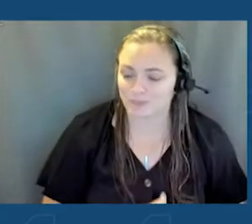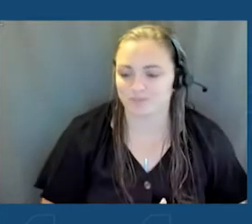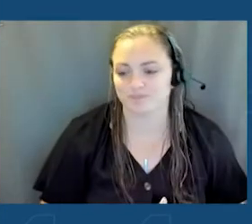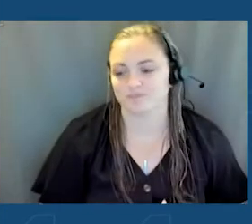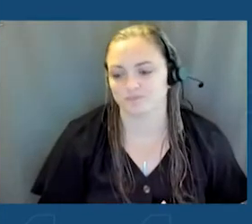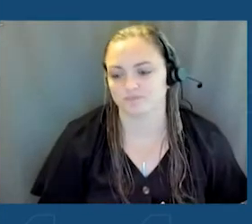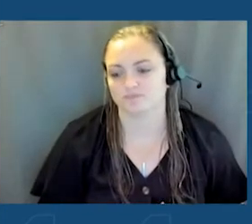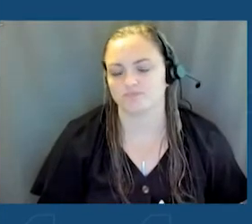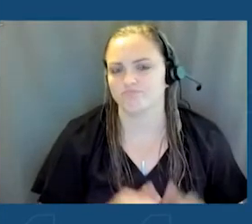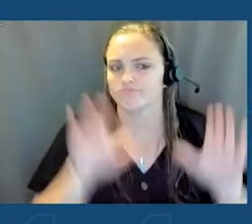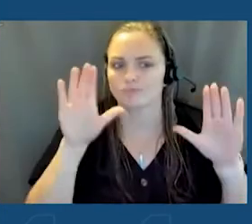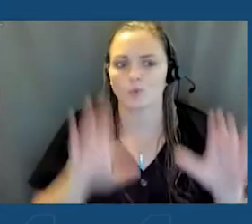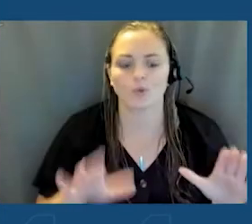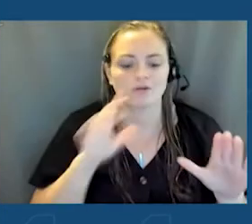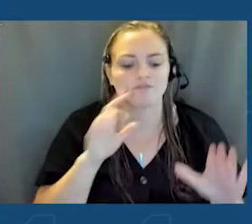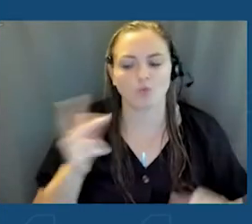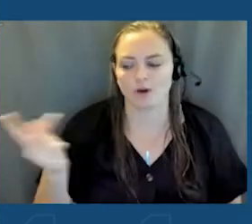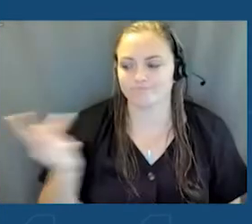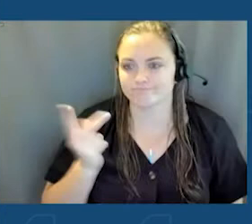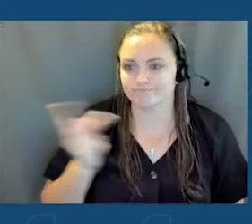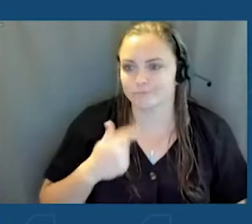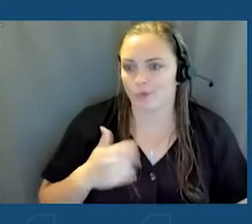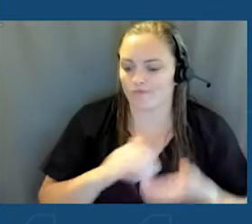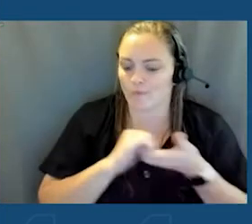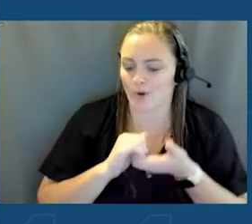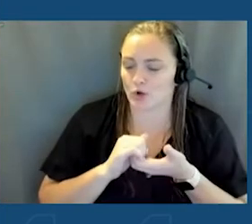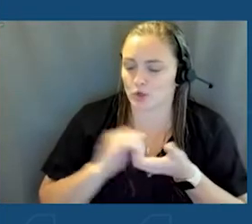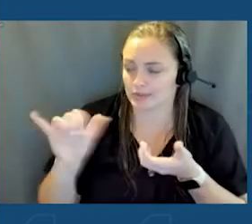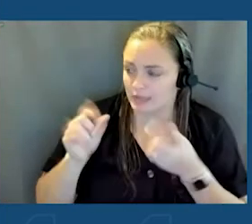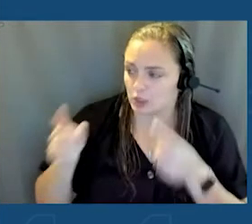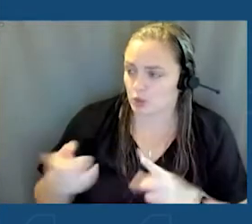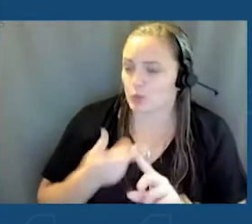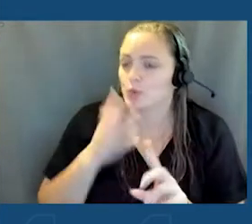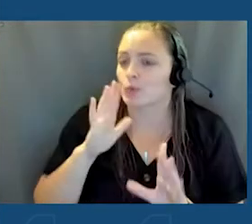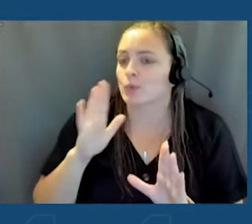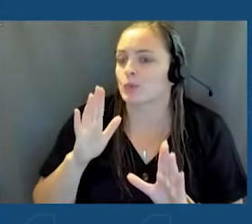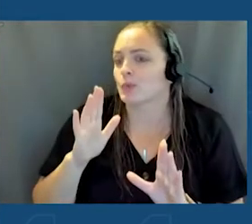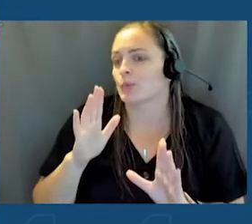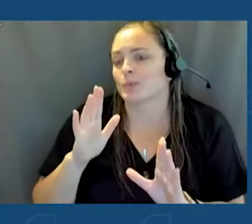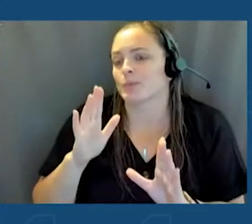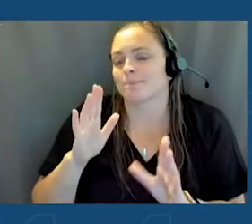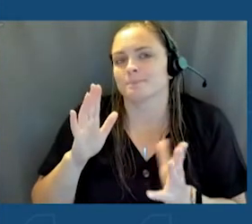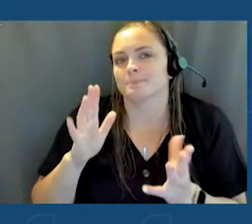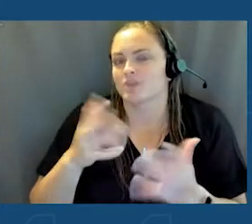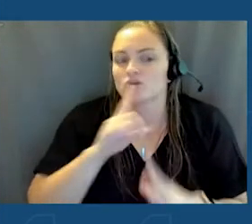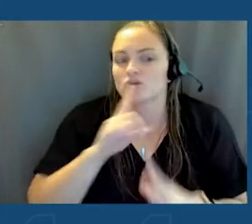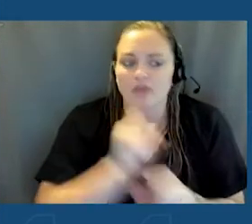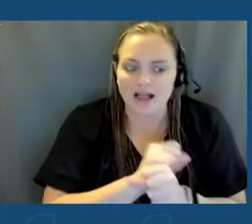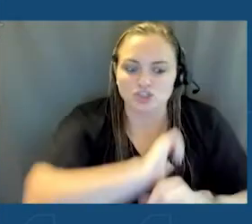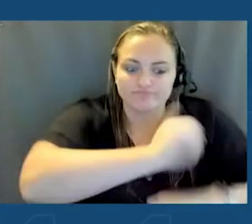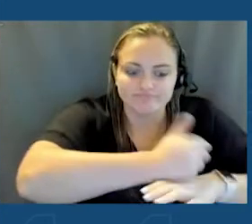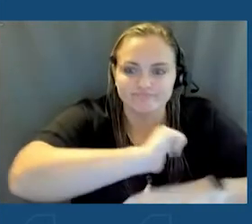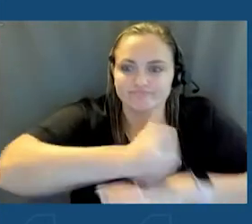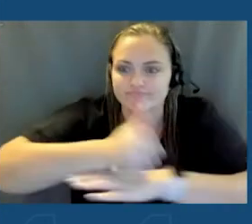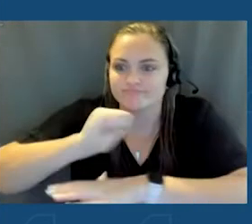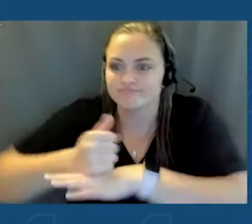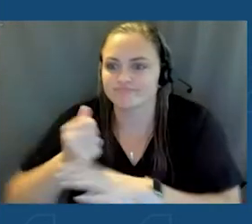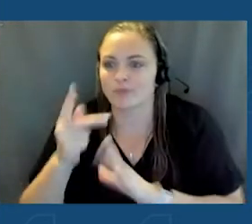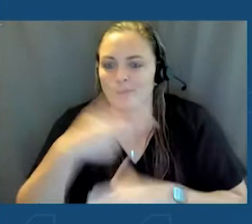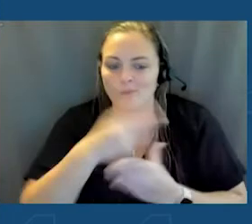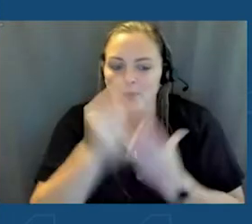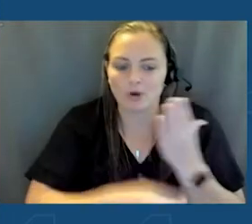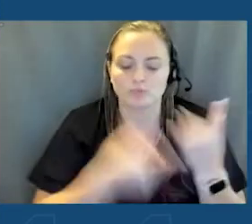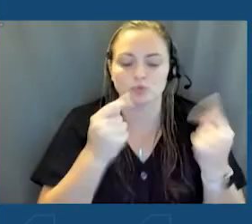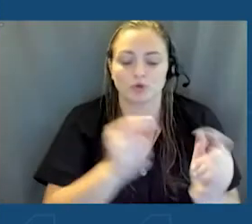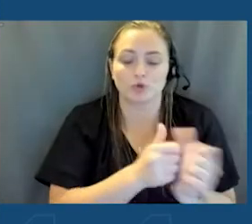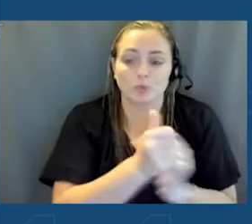It's wonderful for Kathy and I to have partners like you who are on the ground actually implementing the programs that we're trying to pass into law, so thank you for